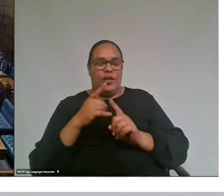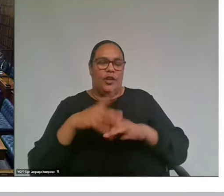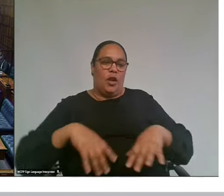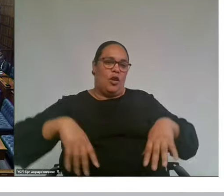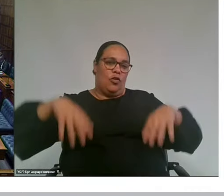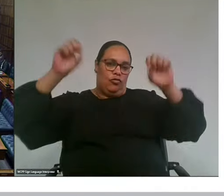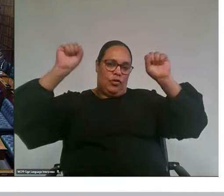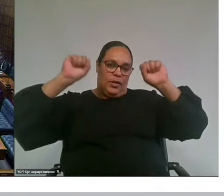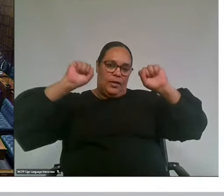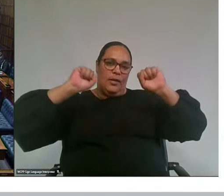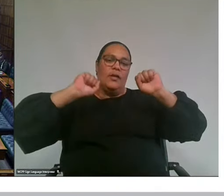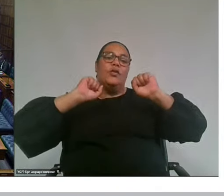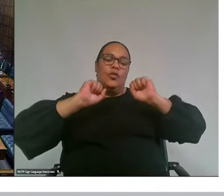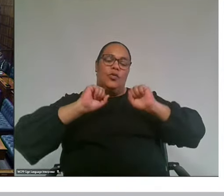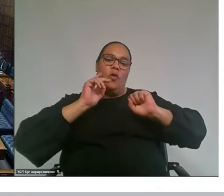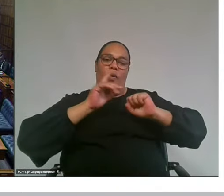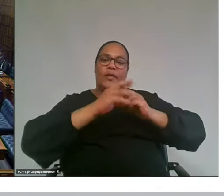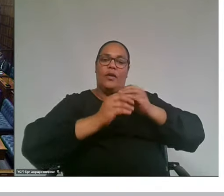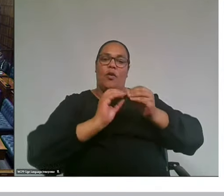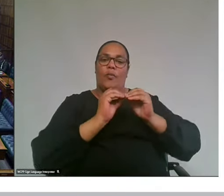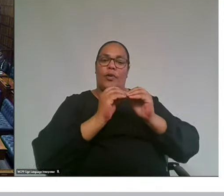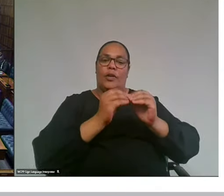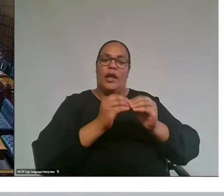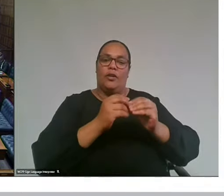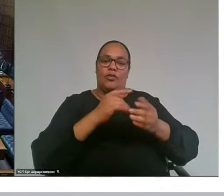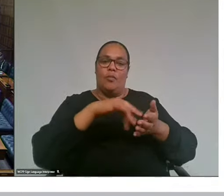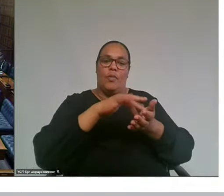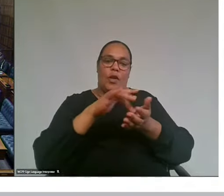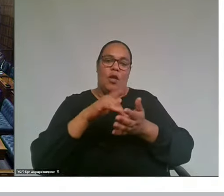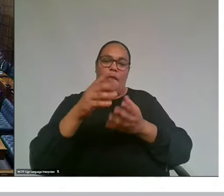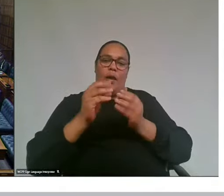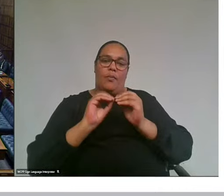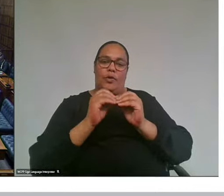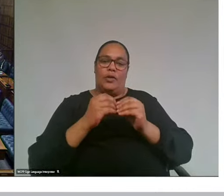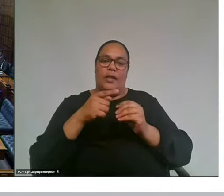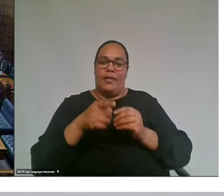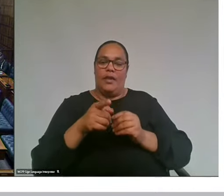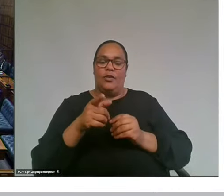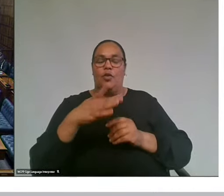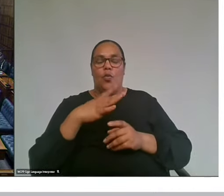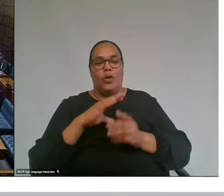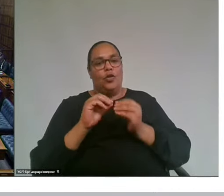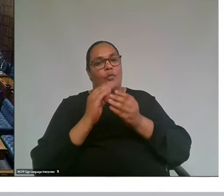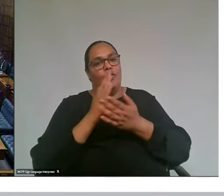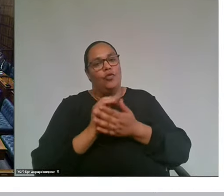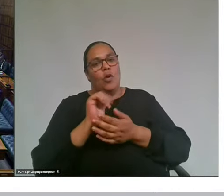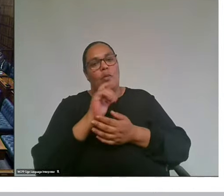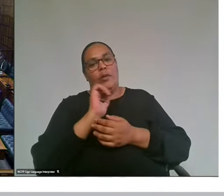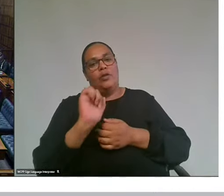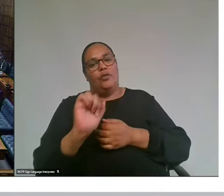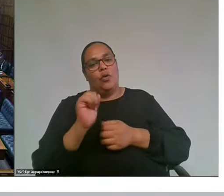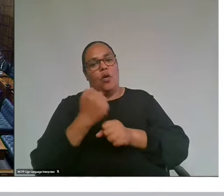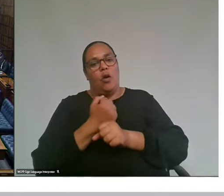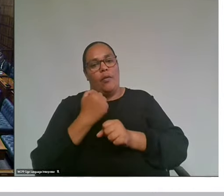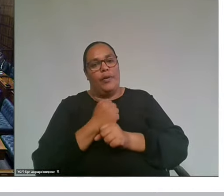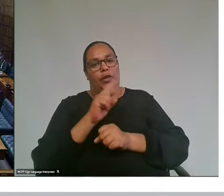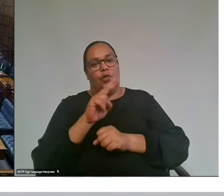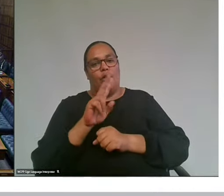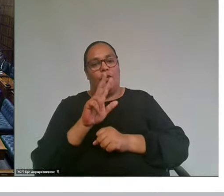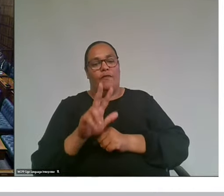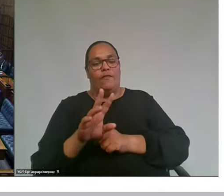shedding with these production plants of producing hydrogen you want to make sure that the electrolyzer operates